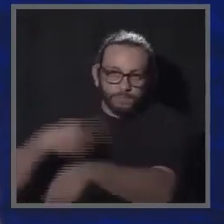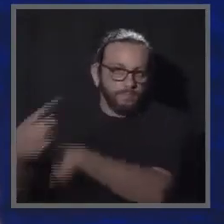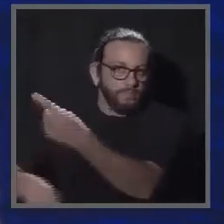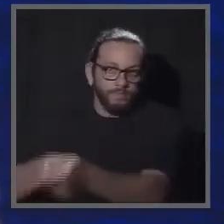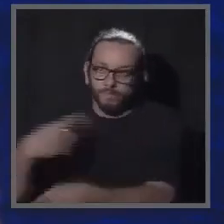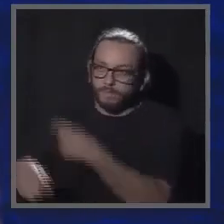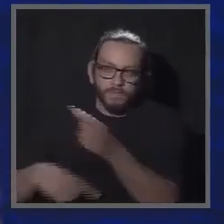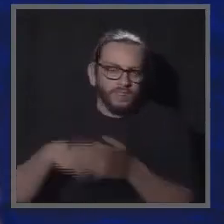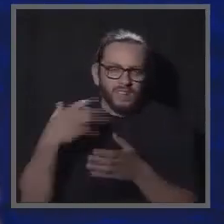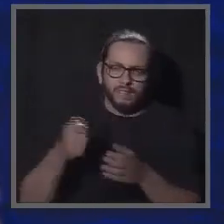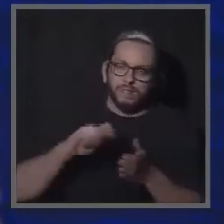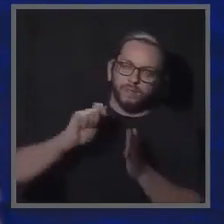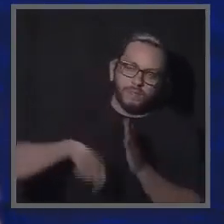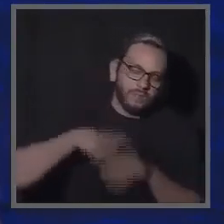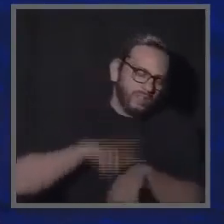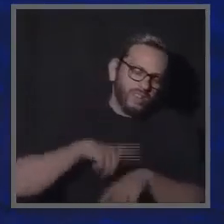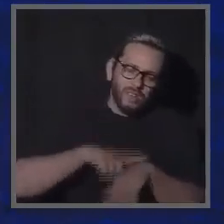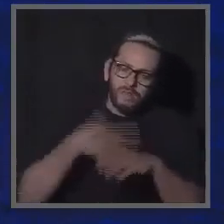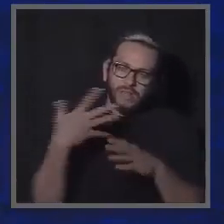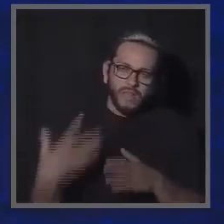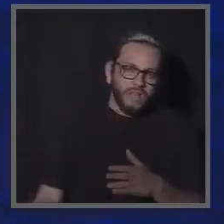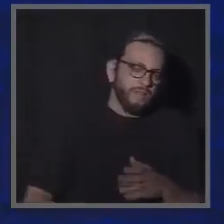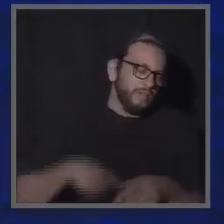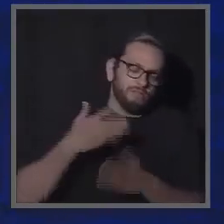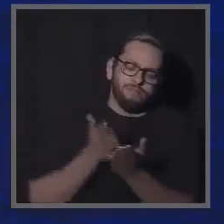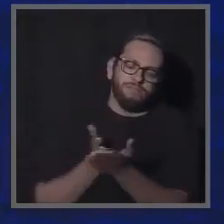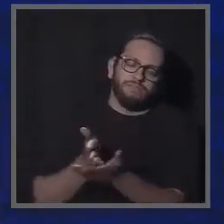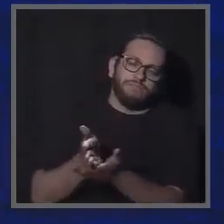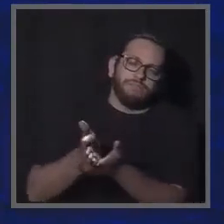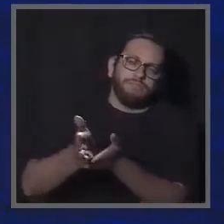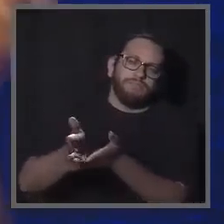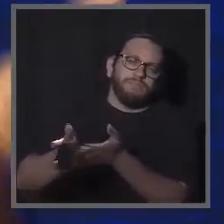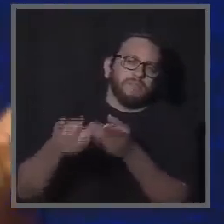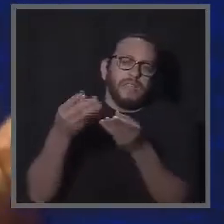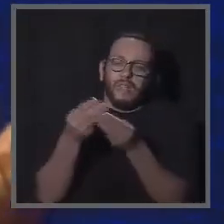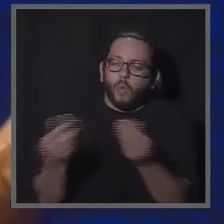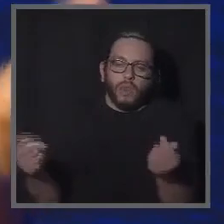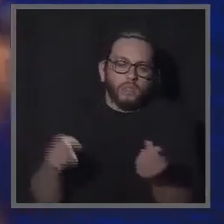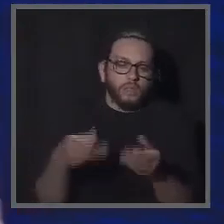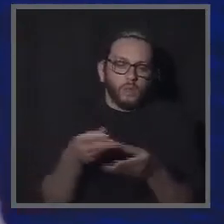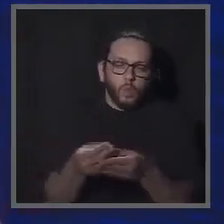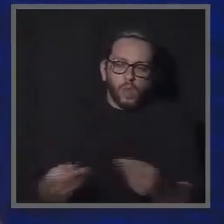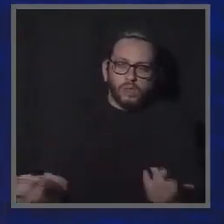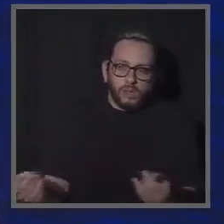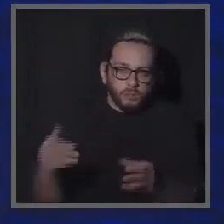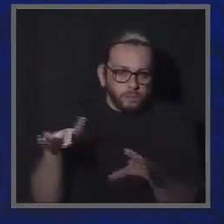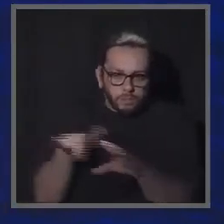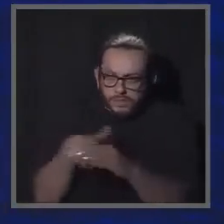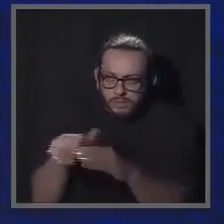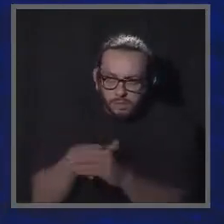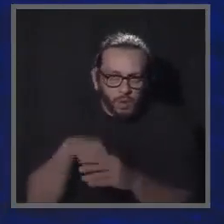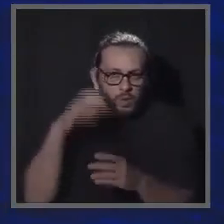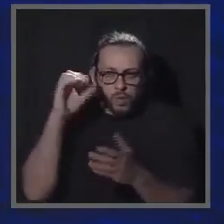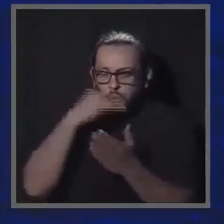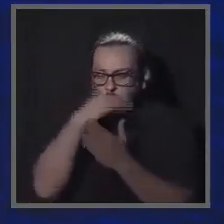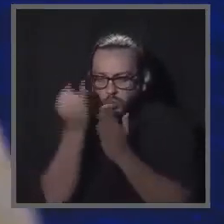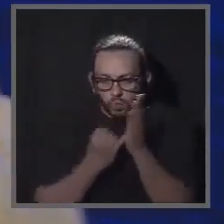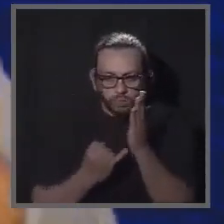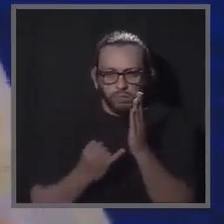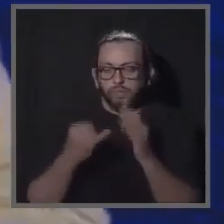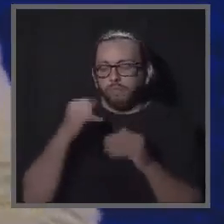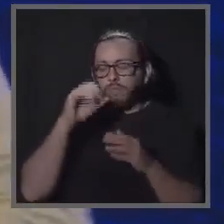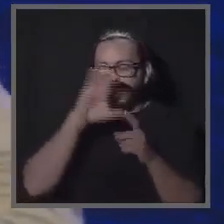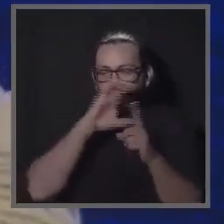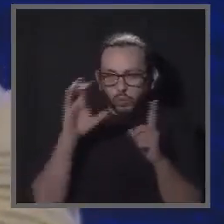through time, but you can have excellent, punctual, isolated processes that have a huge level of quality. So there is